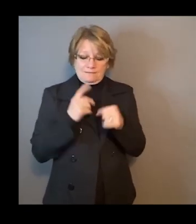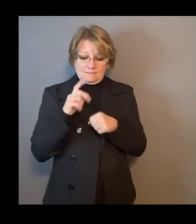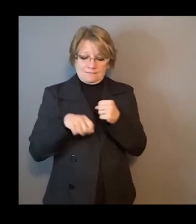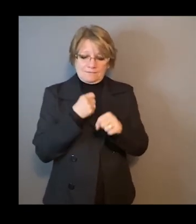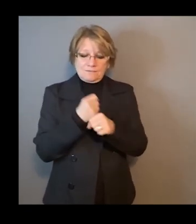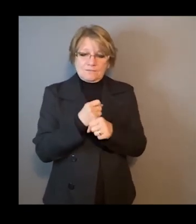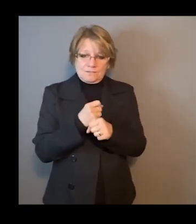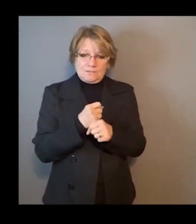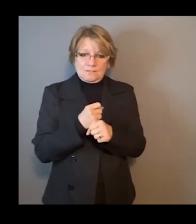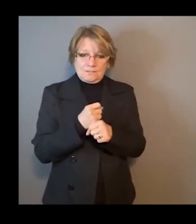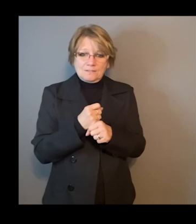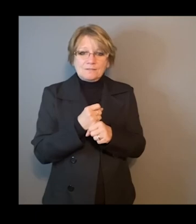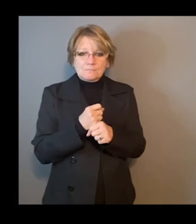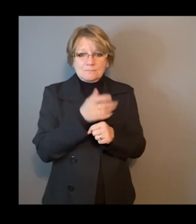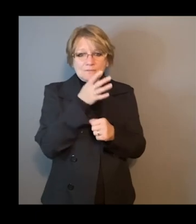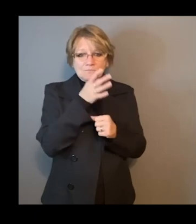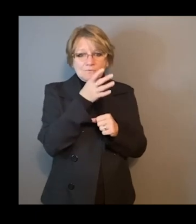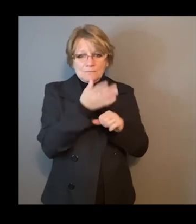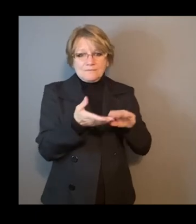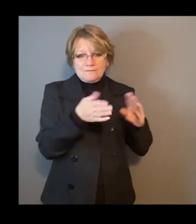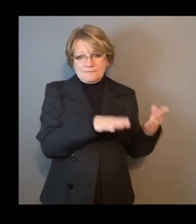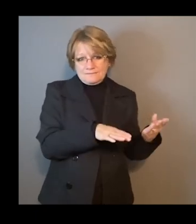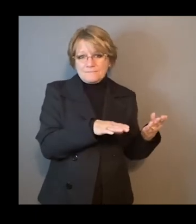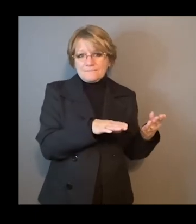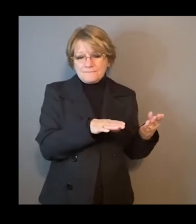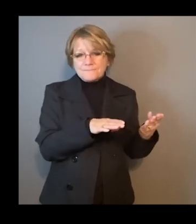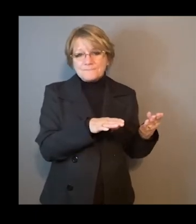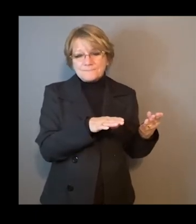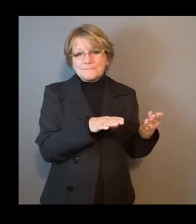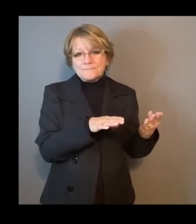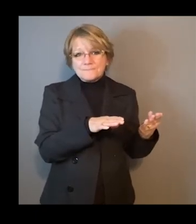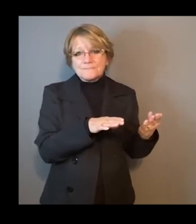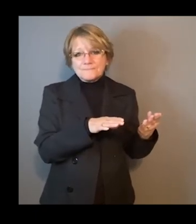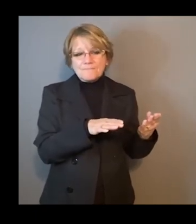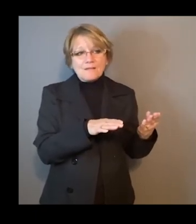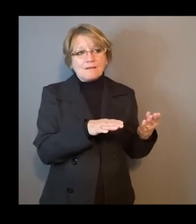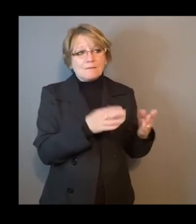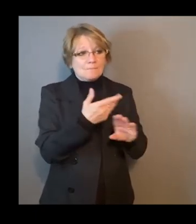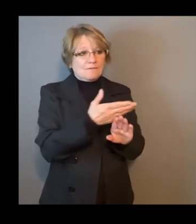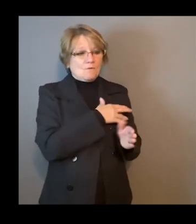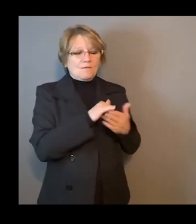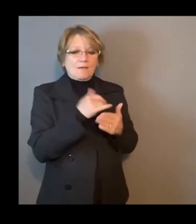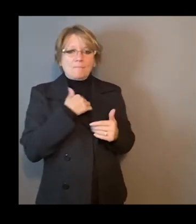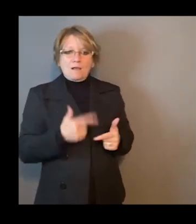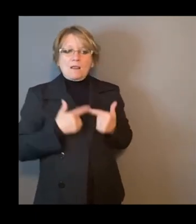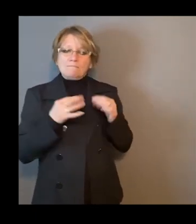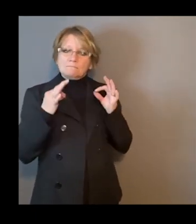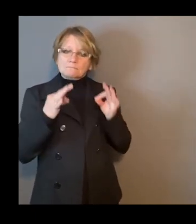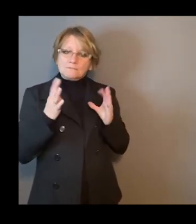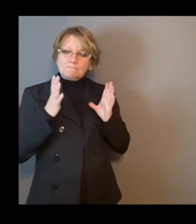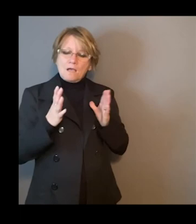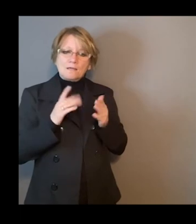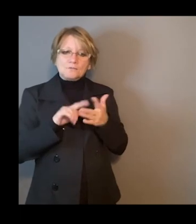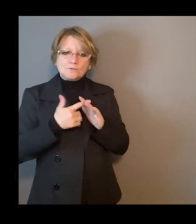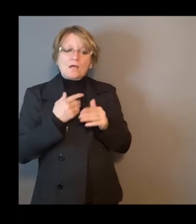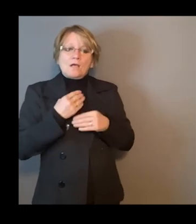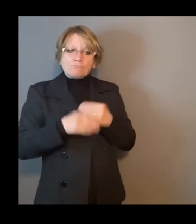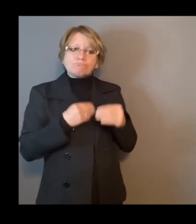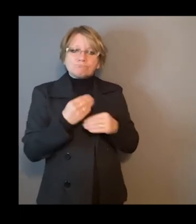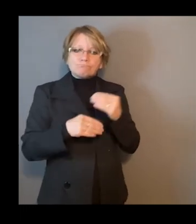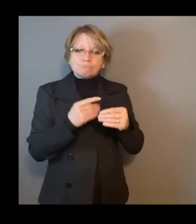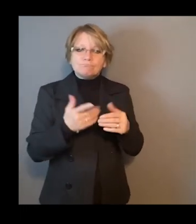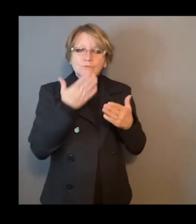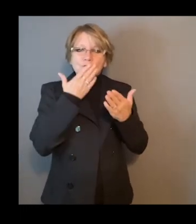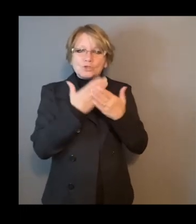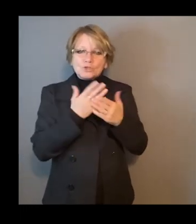year, I lost my grandmother. Like, once things started getting on a up and up for me, like, I finally got into my situation,